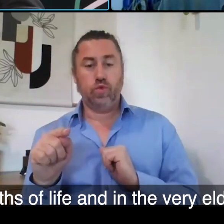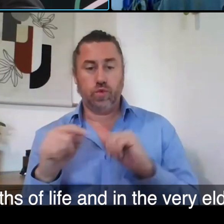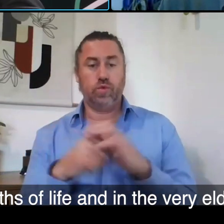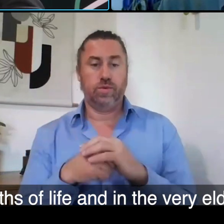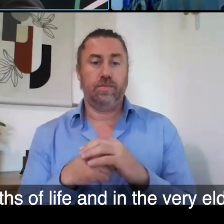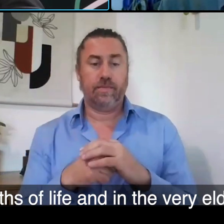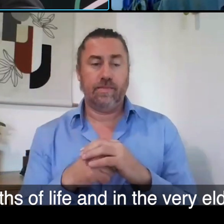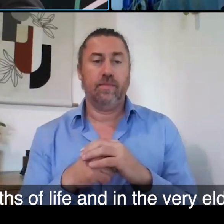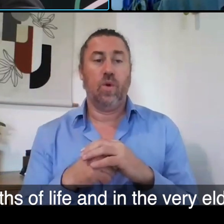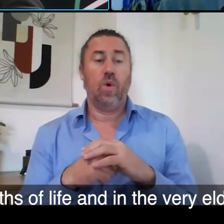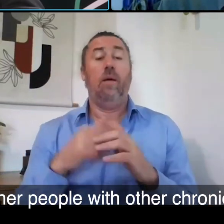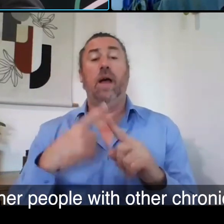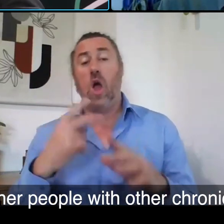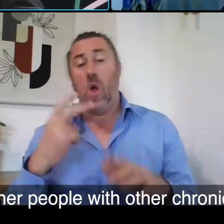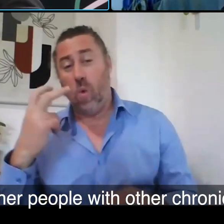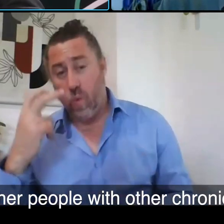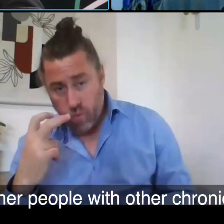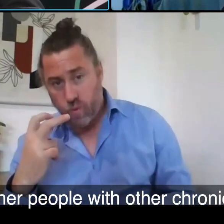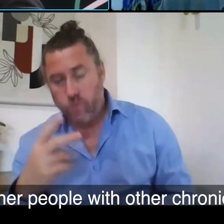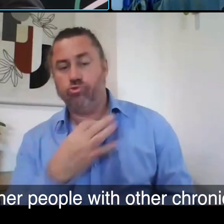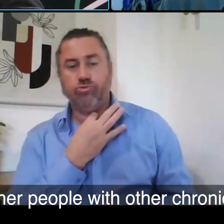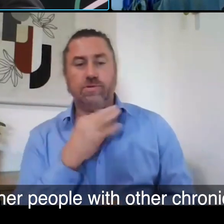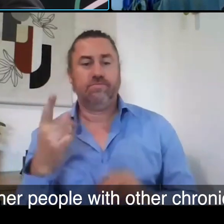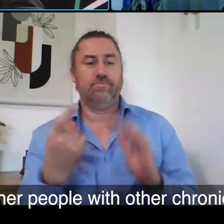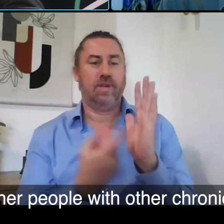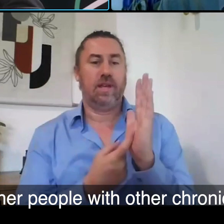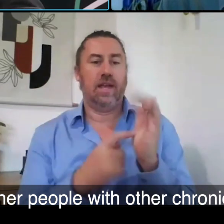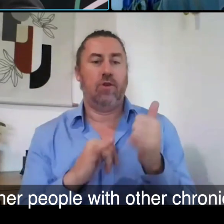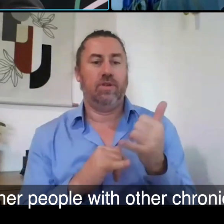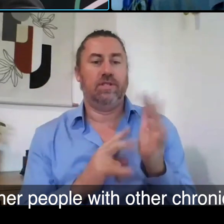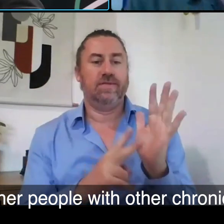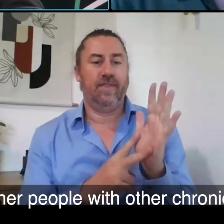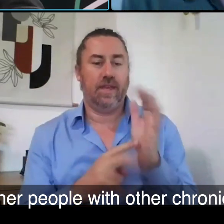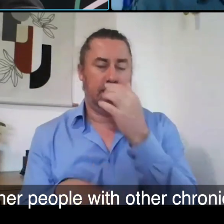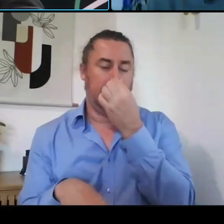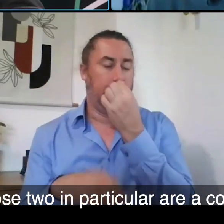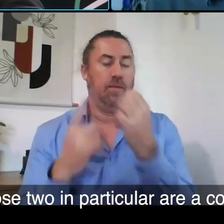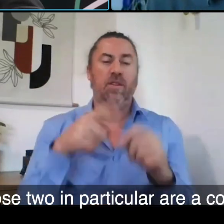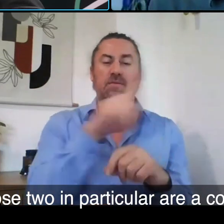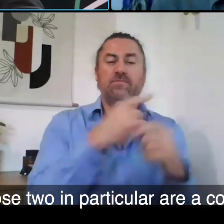the very elderly, as well as some other people with other chronic